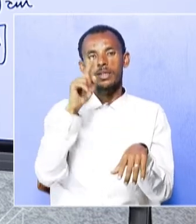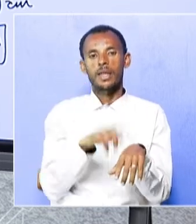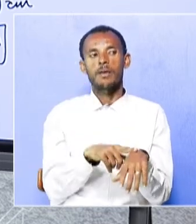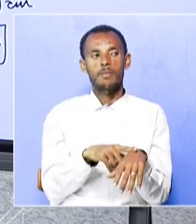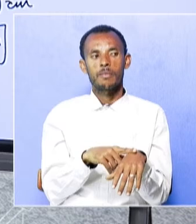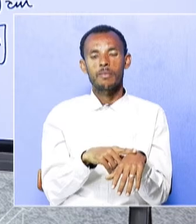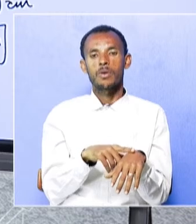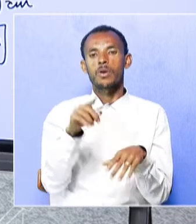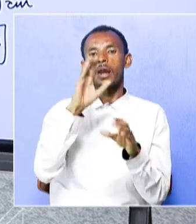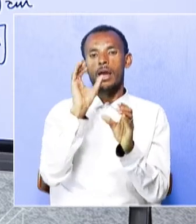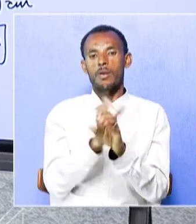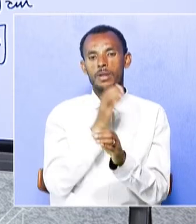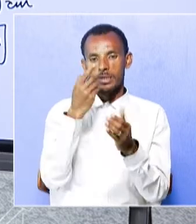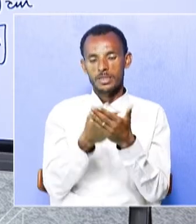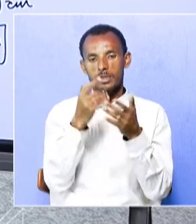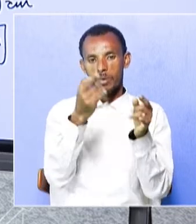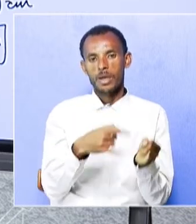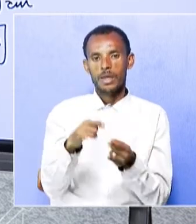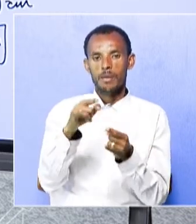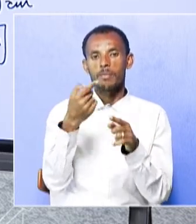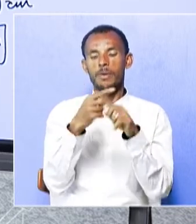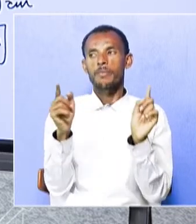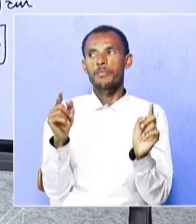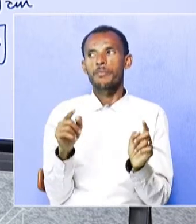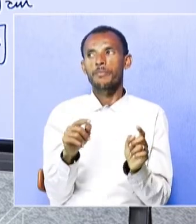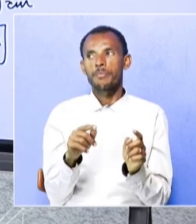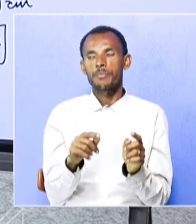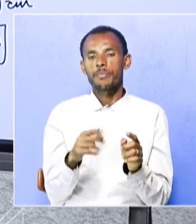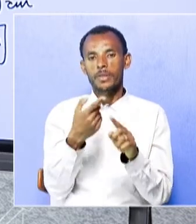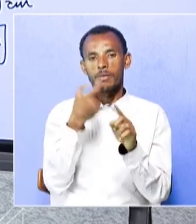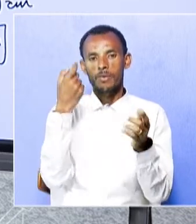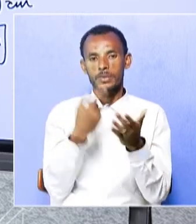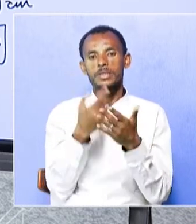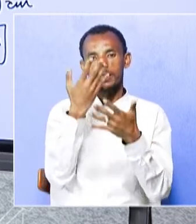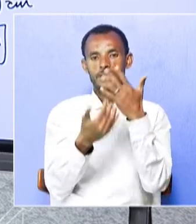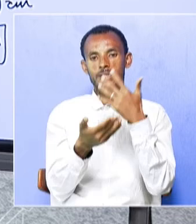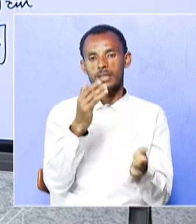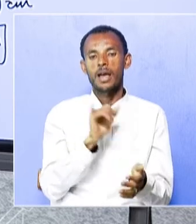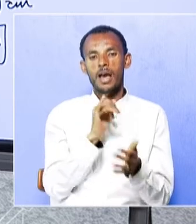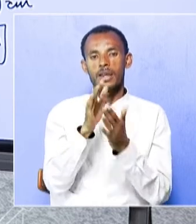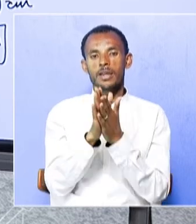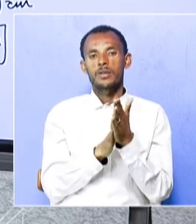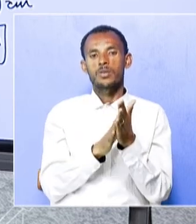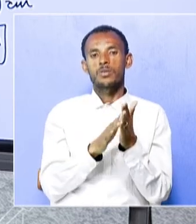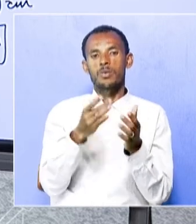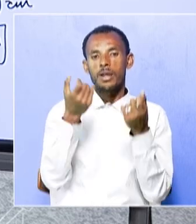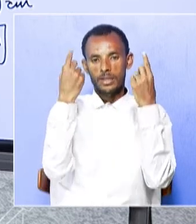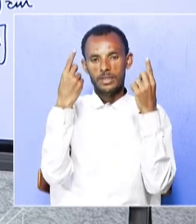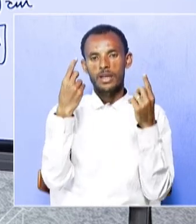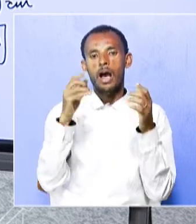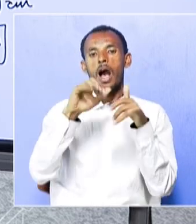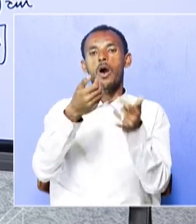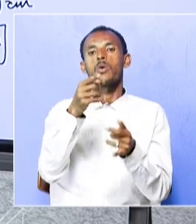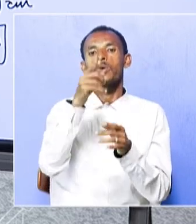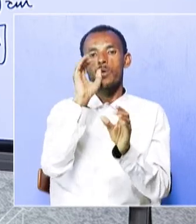you can calculate this way, right? But from this discussion, I need you to understand how